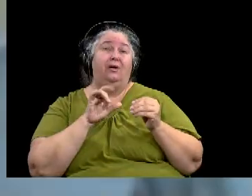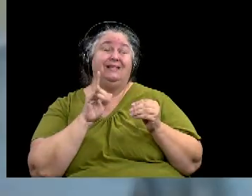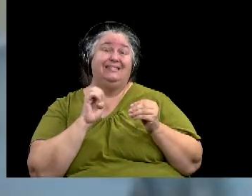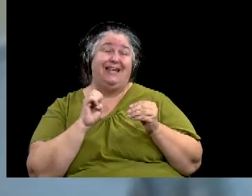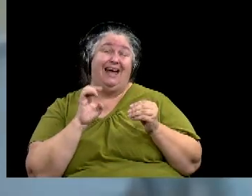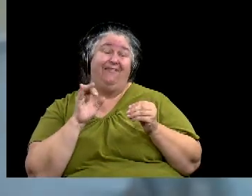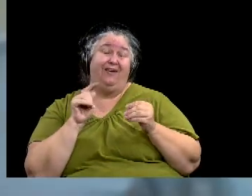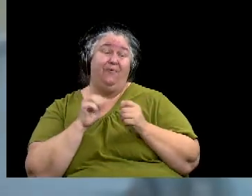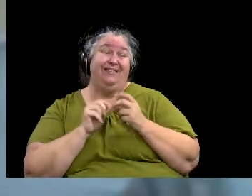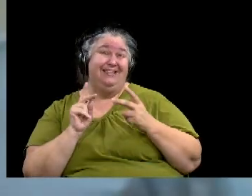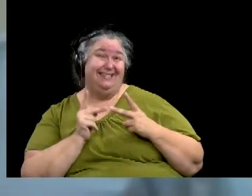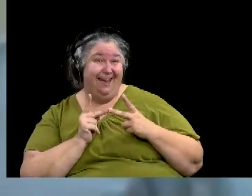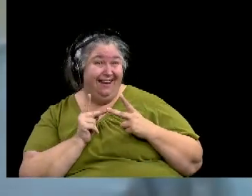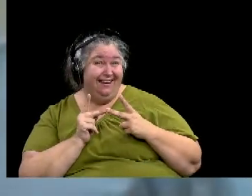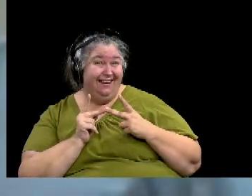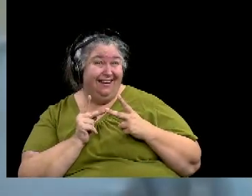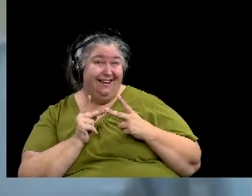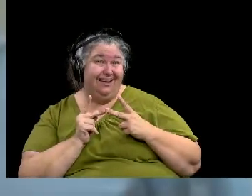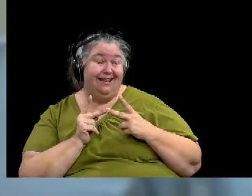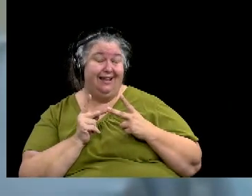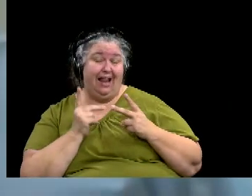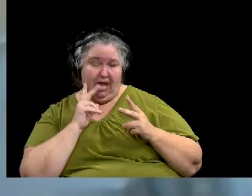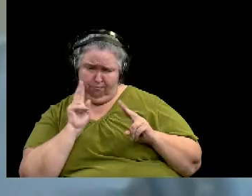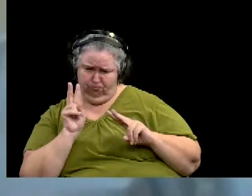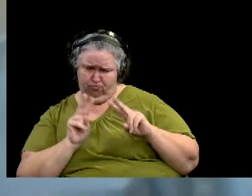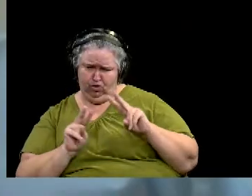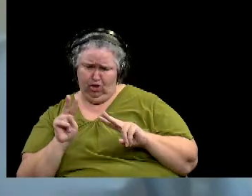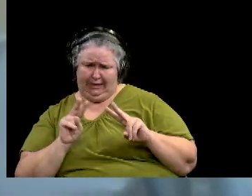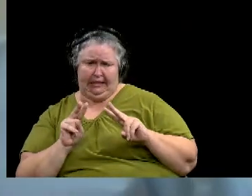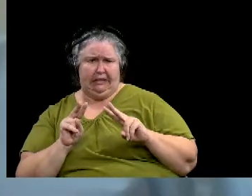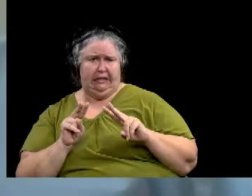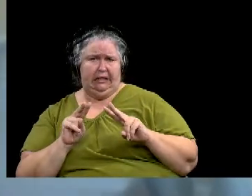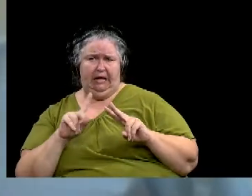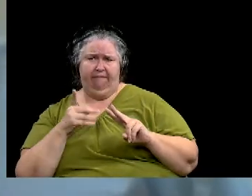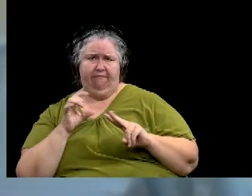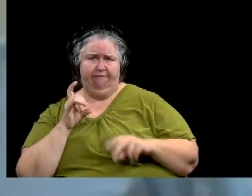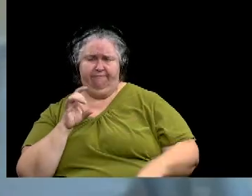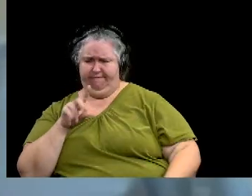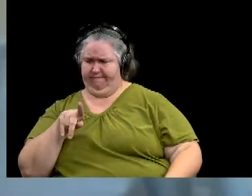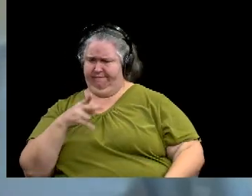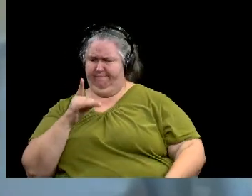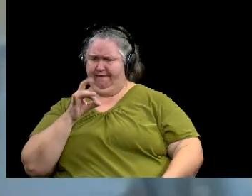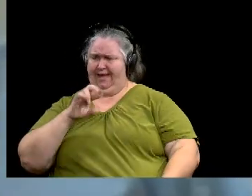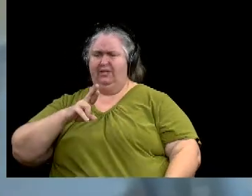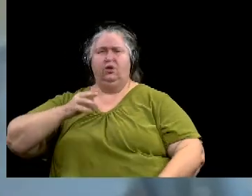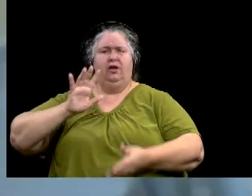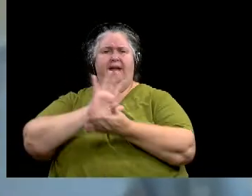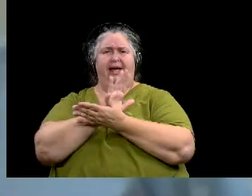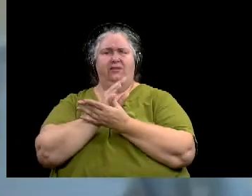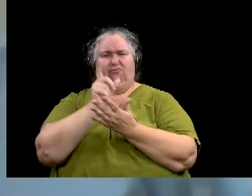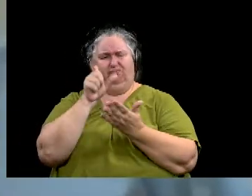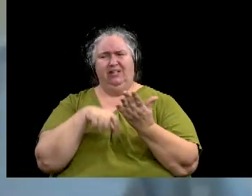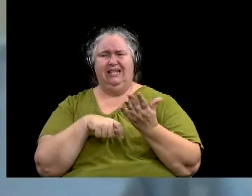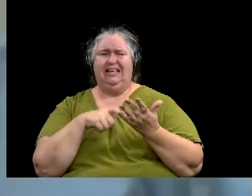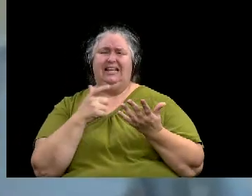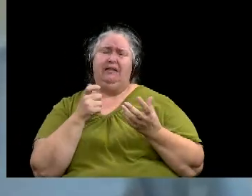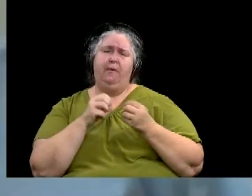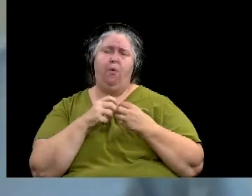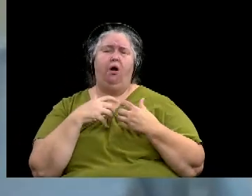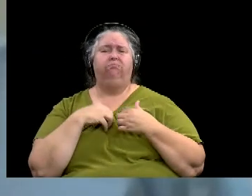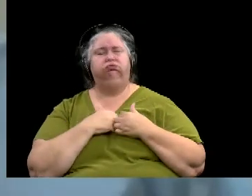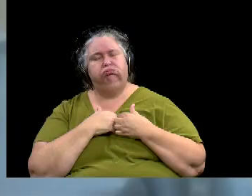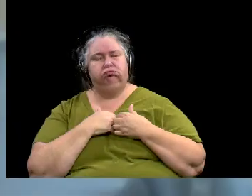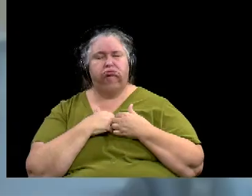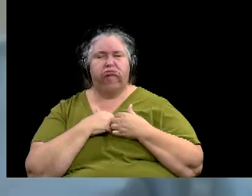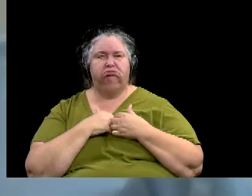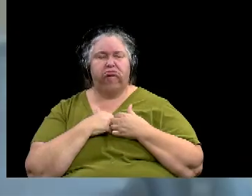looking at the Pfizer handout, a little bit more fatigue, a little bit more incidence of a headache. These are just small